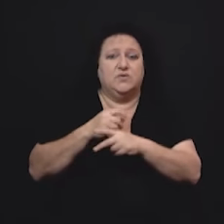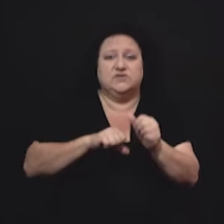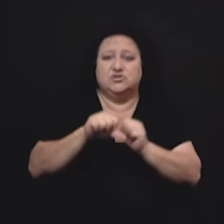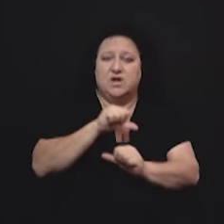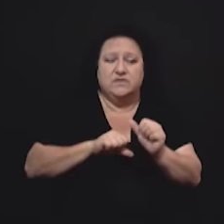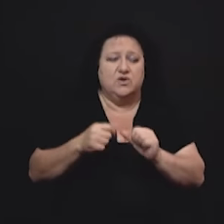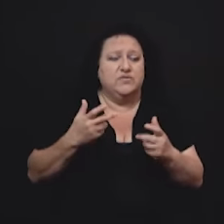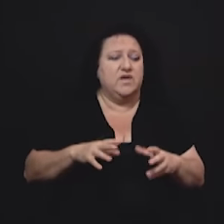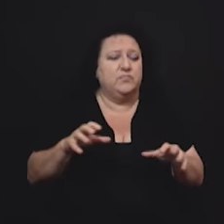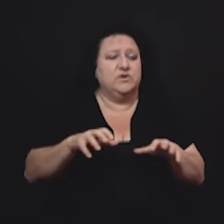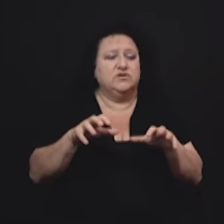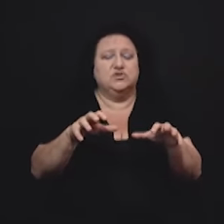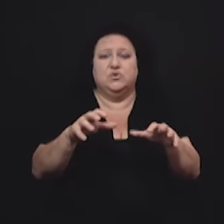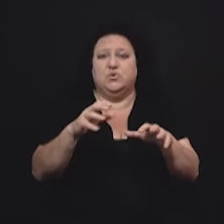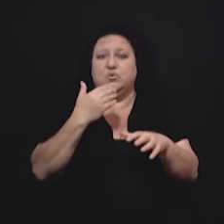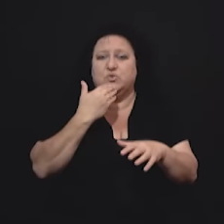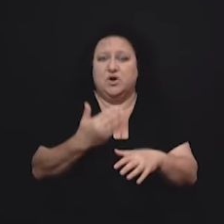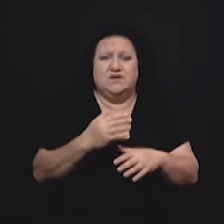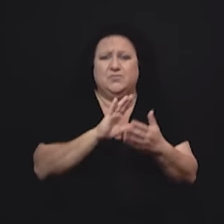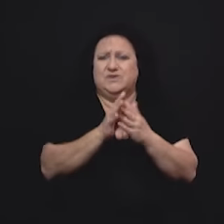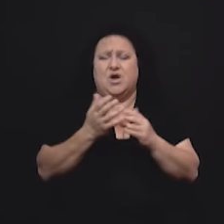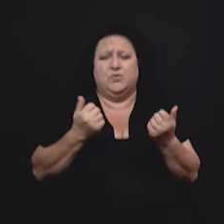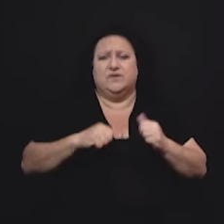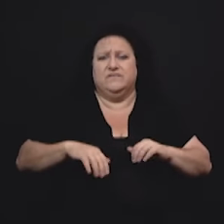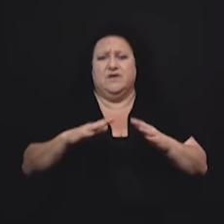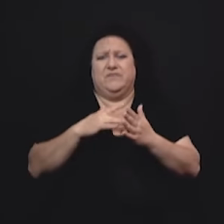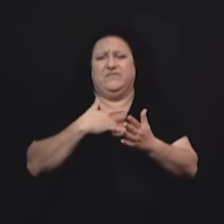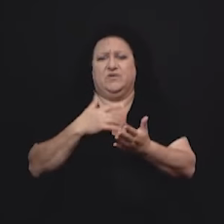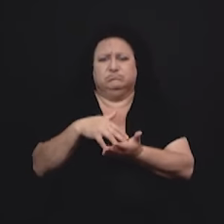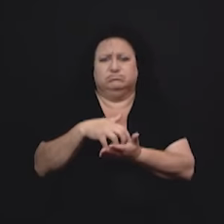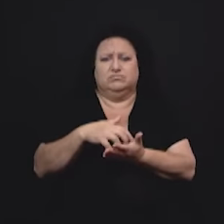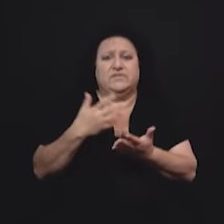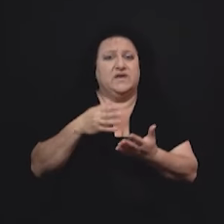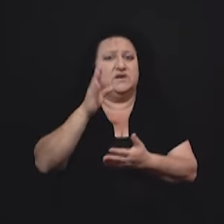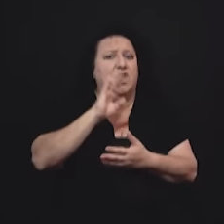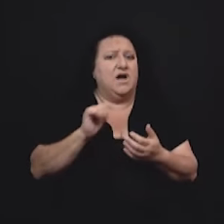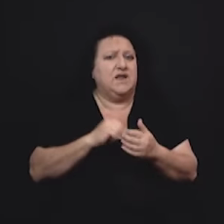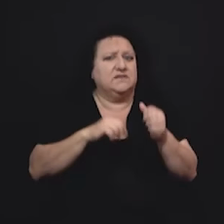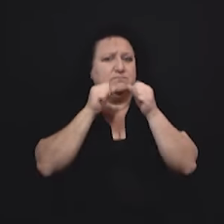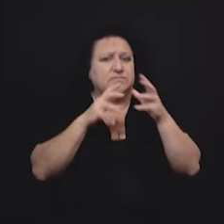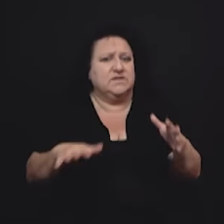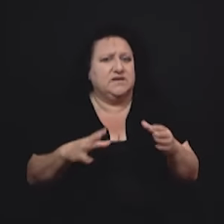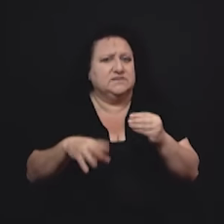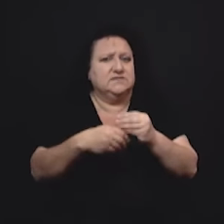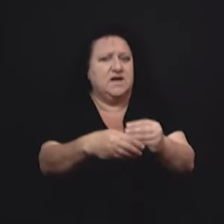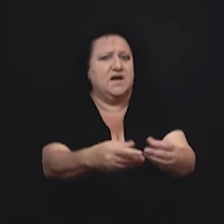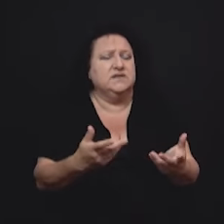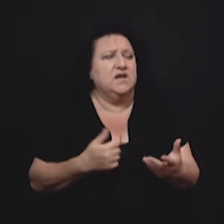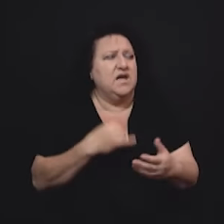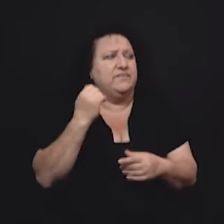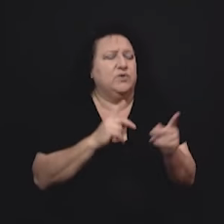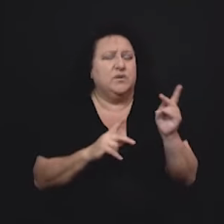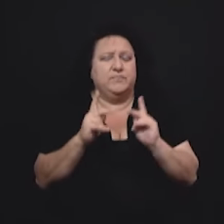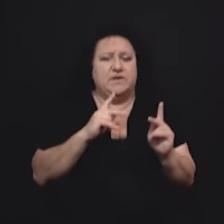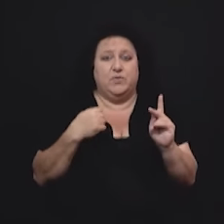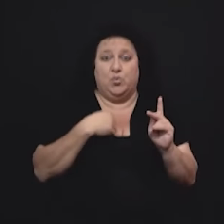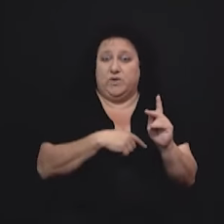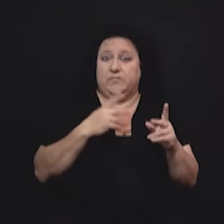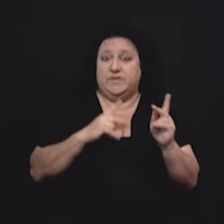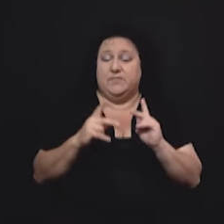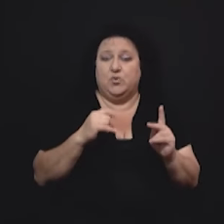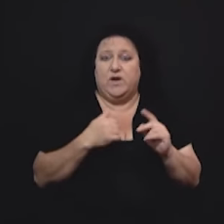good doing, I earnestly believe that God has a harvest out there for us to reap. Amen? If we are people on mission to bring hope and wholeness